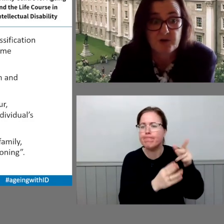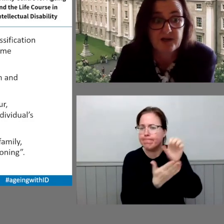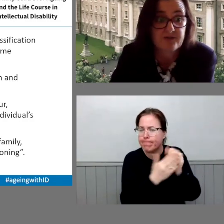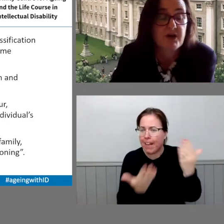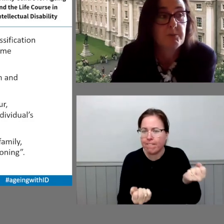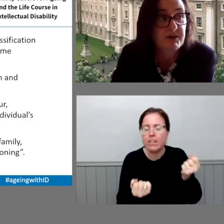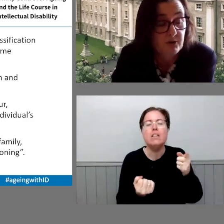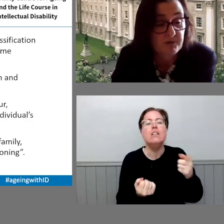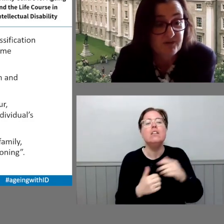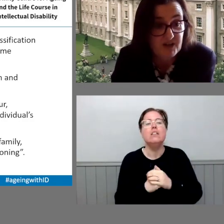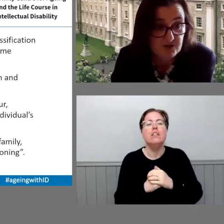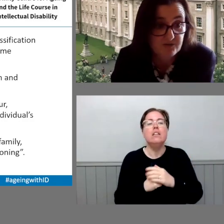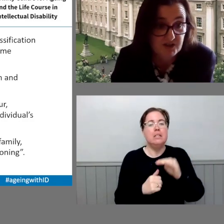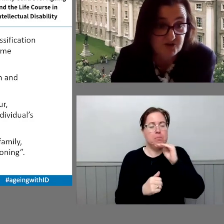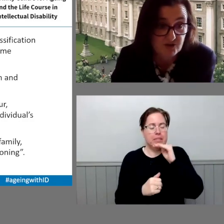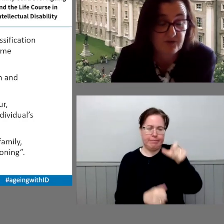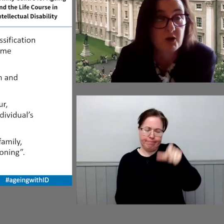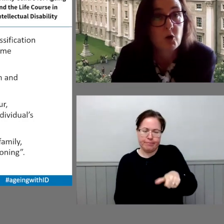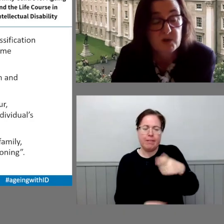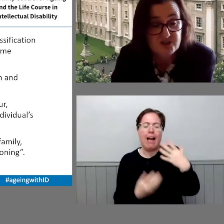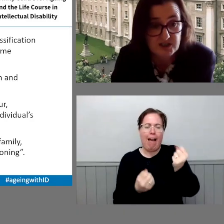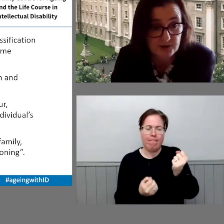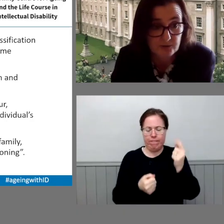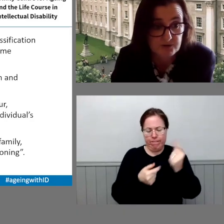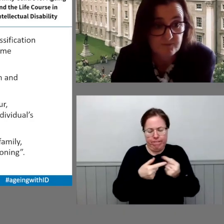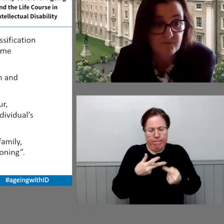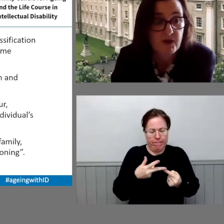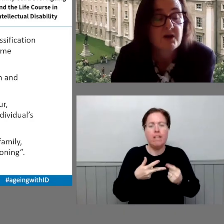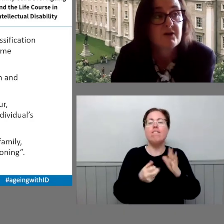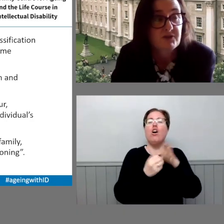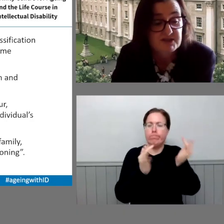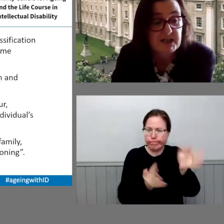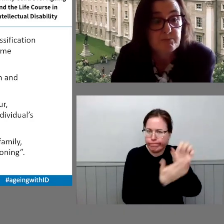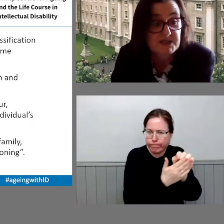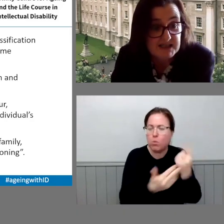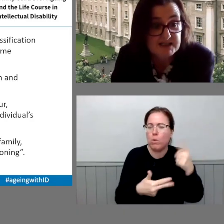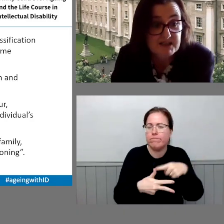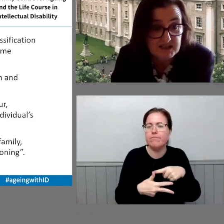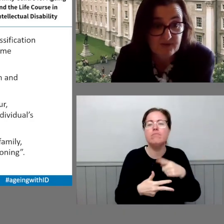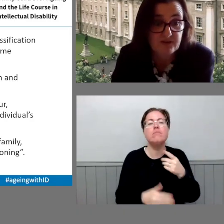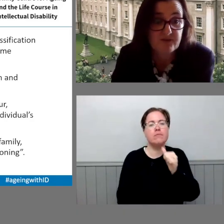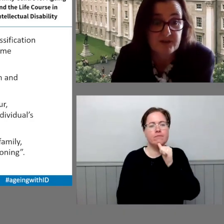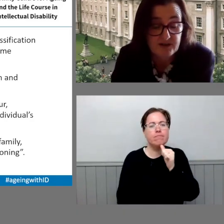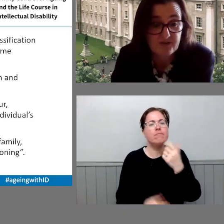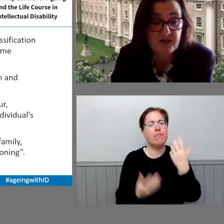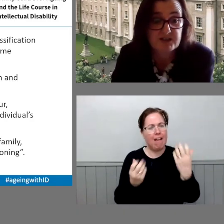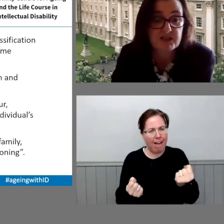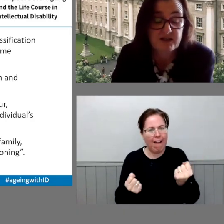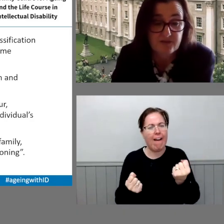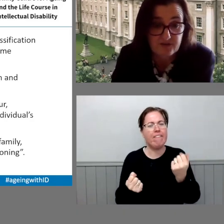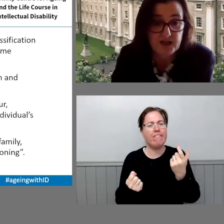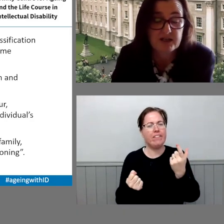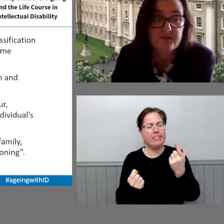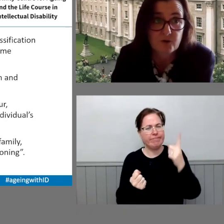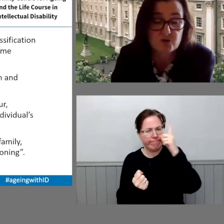be characterised by some essential features, which include: firstly, persistent deficits in